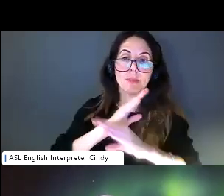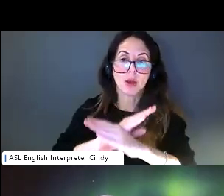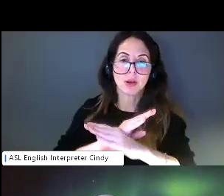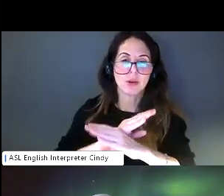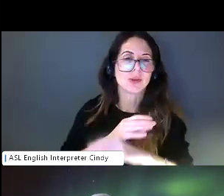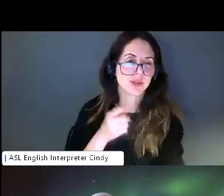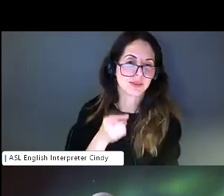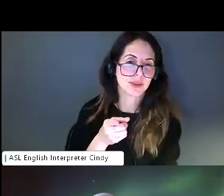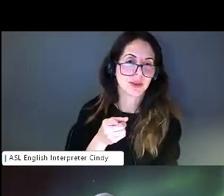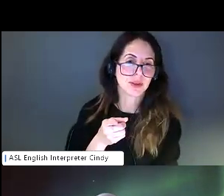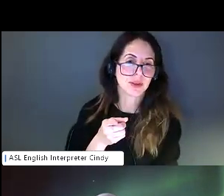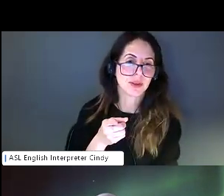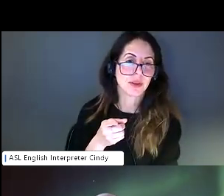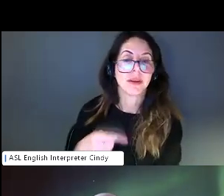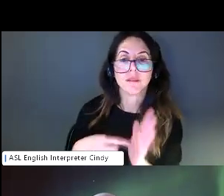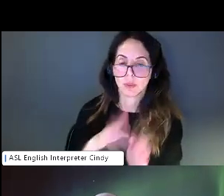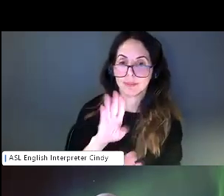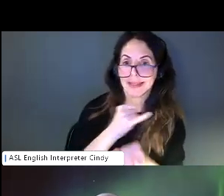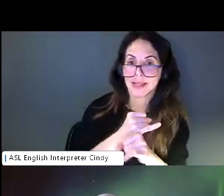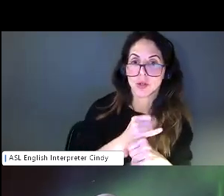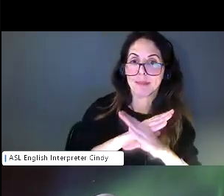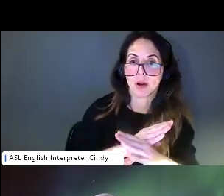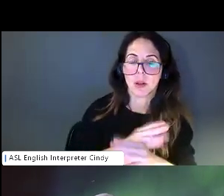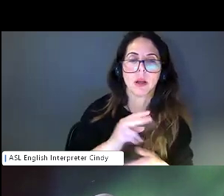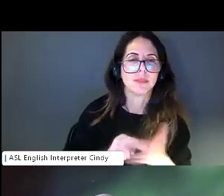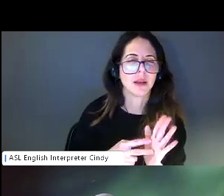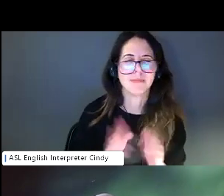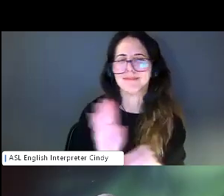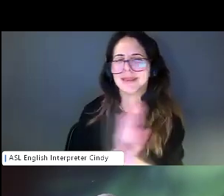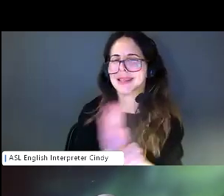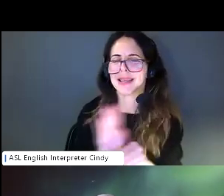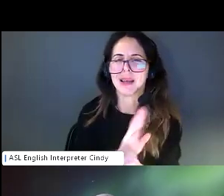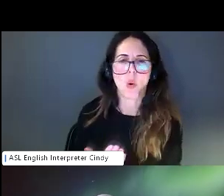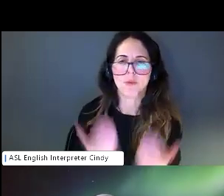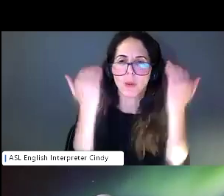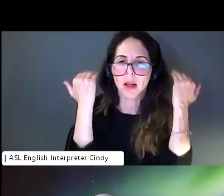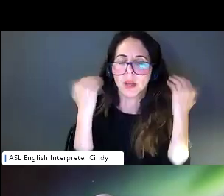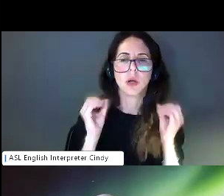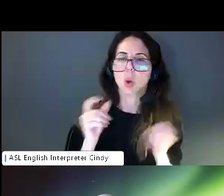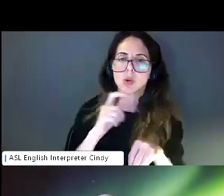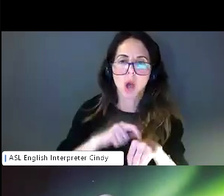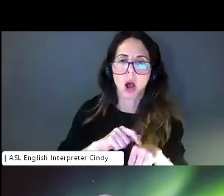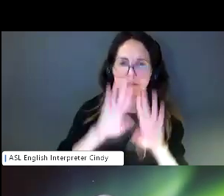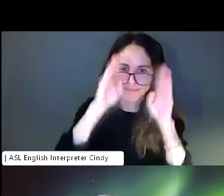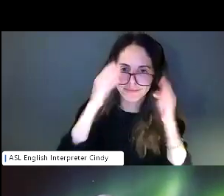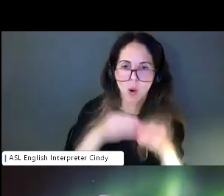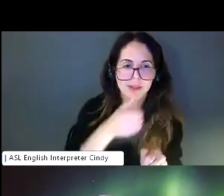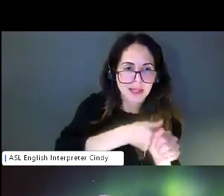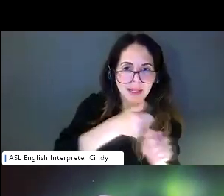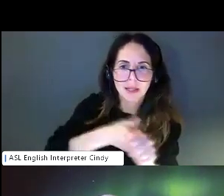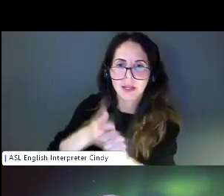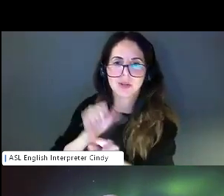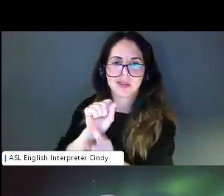included, for institutional barriers, is having too high of a caseload and not having enough time to address every issue. And